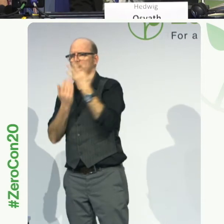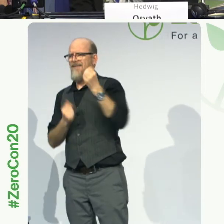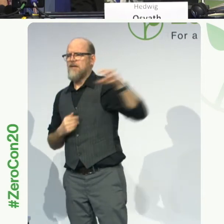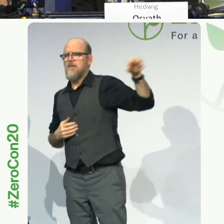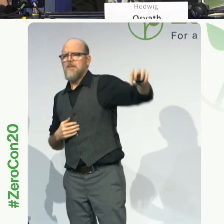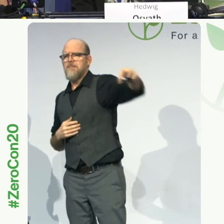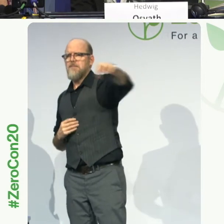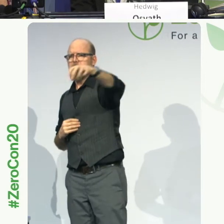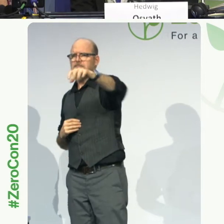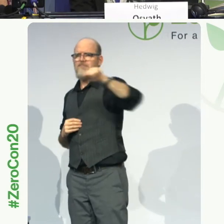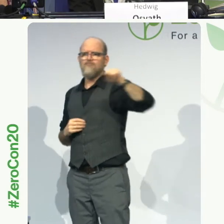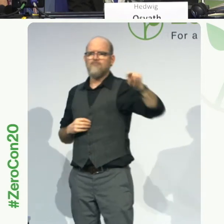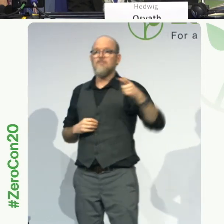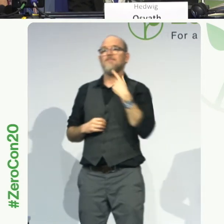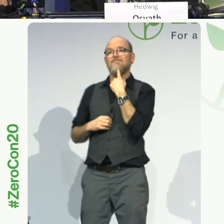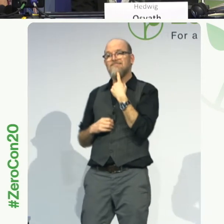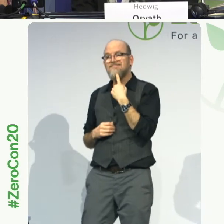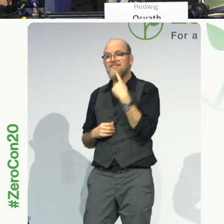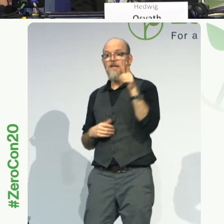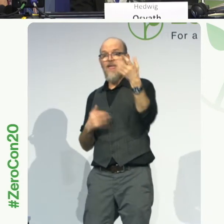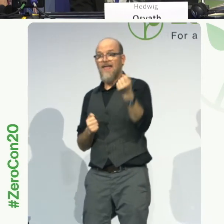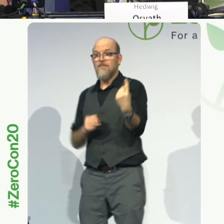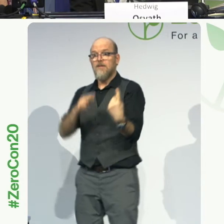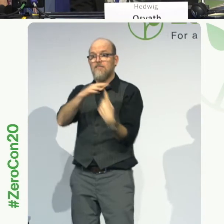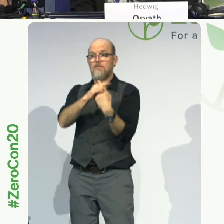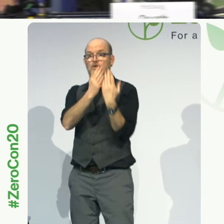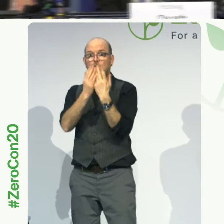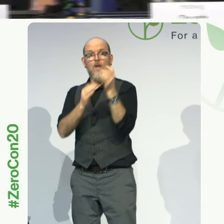And I'm really excited to see this project developing.